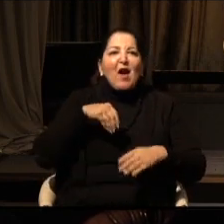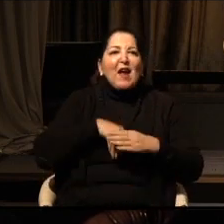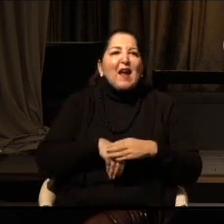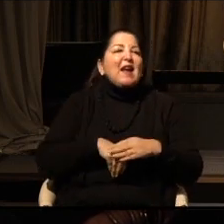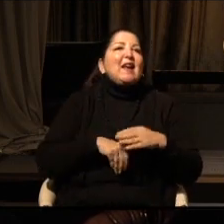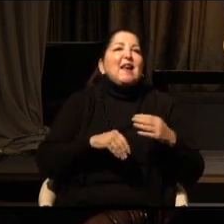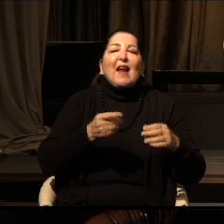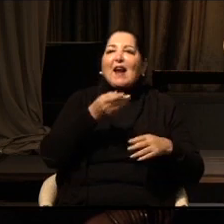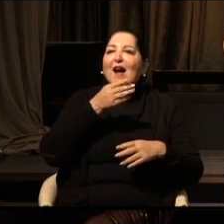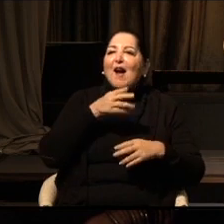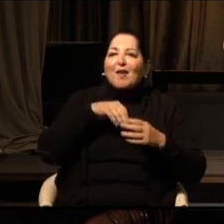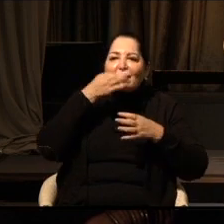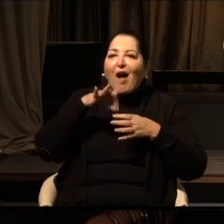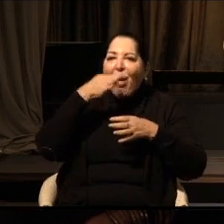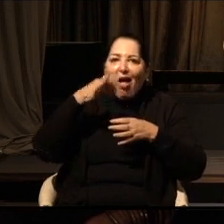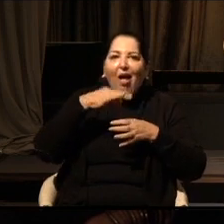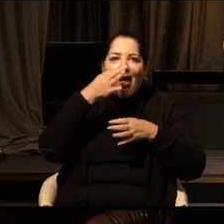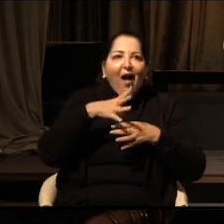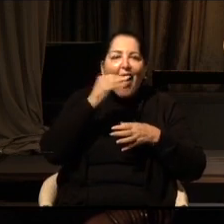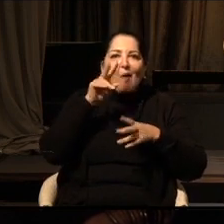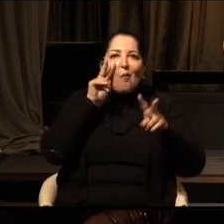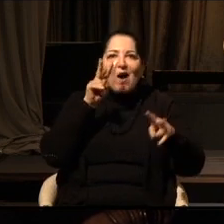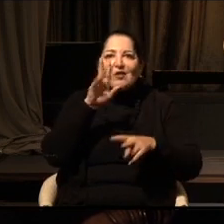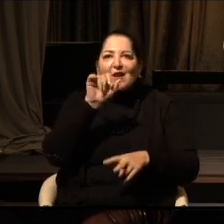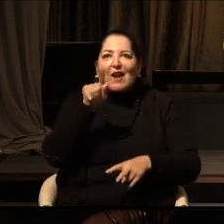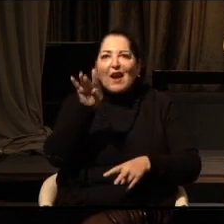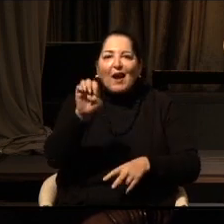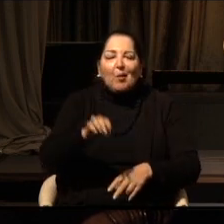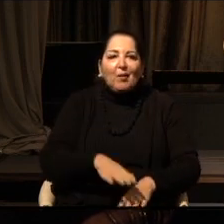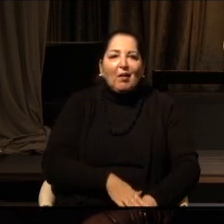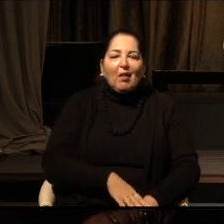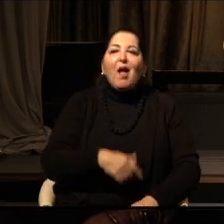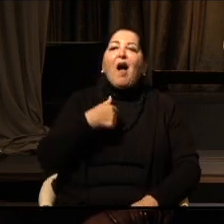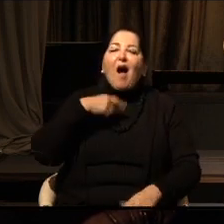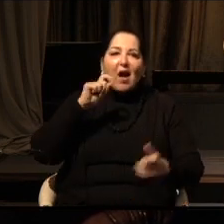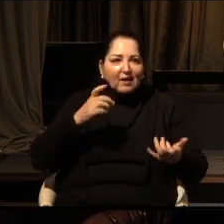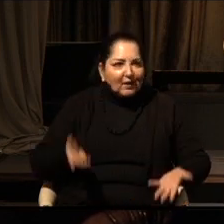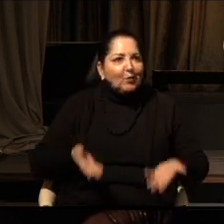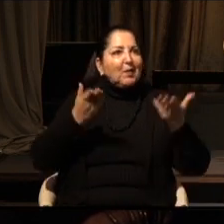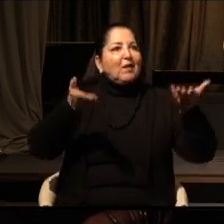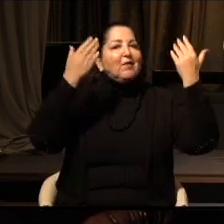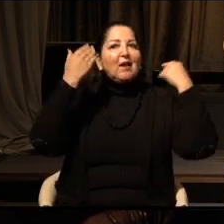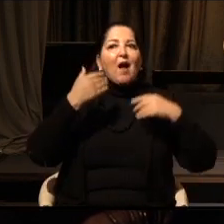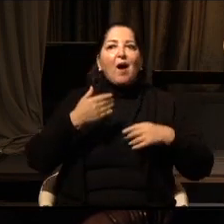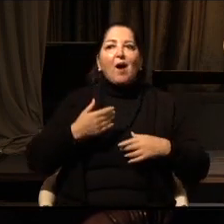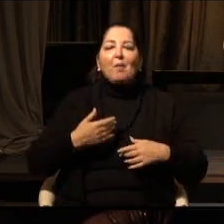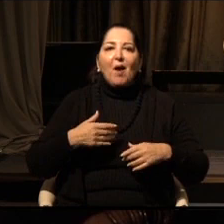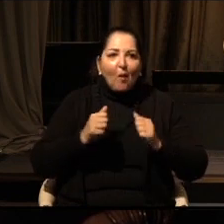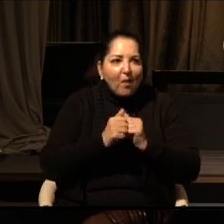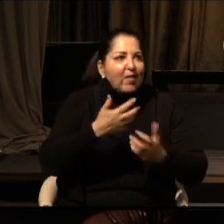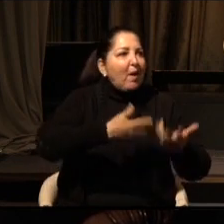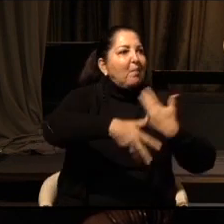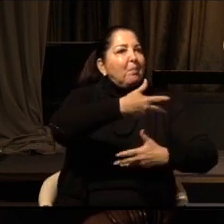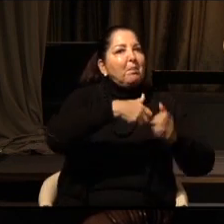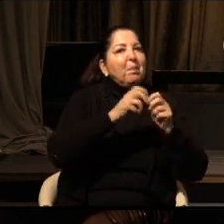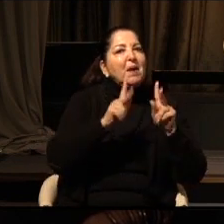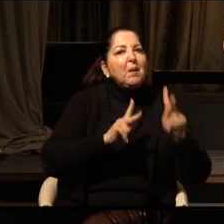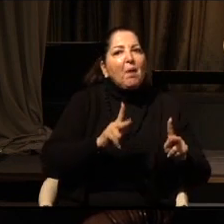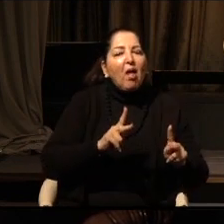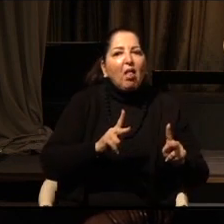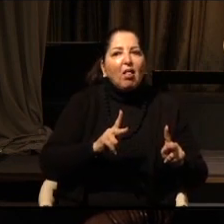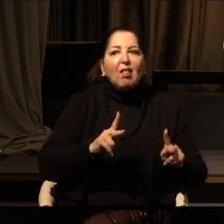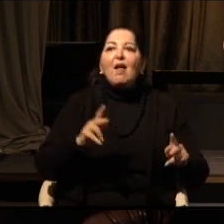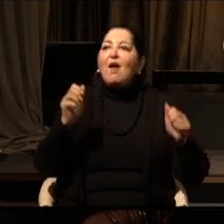I need the human connection afterwards the same way the audience needs to be lifted up by the art. Everybody signed off on